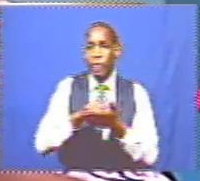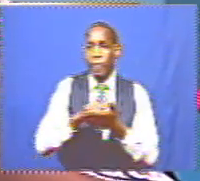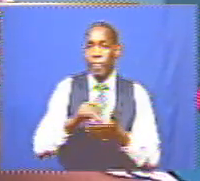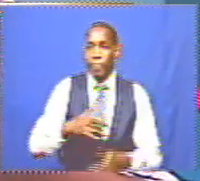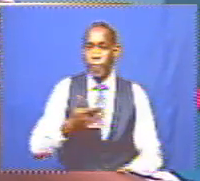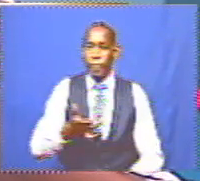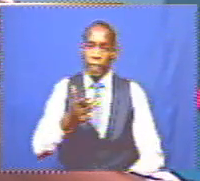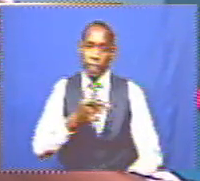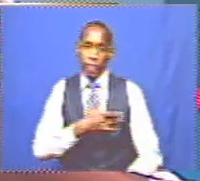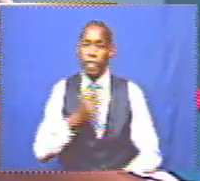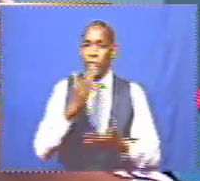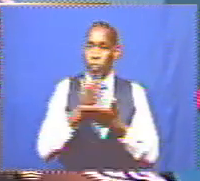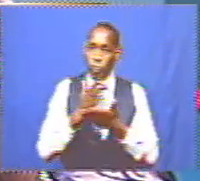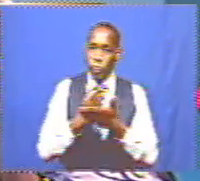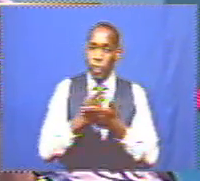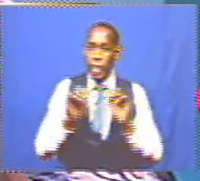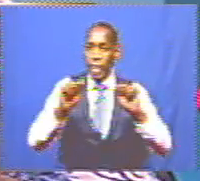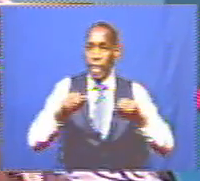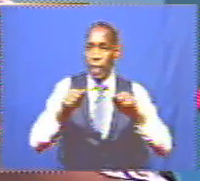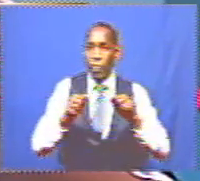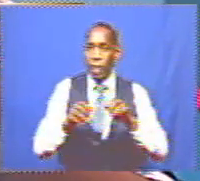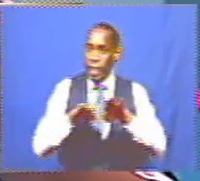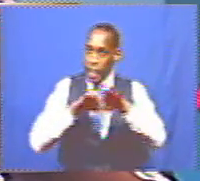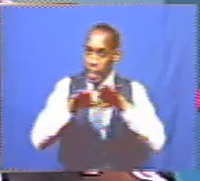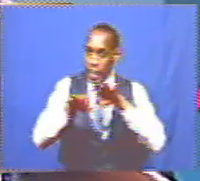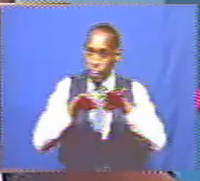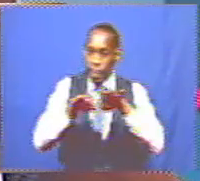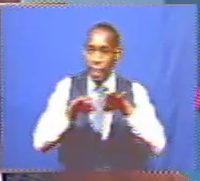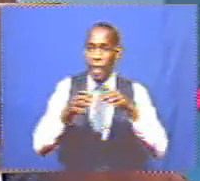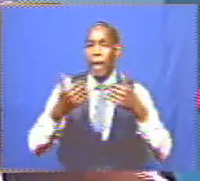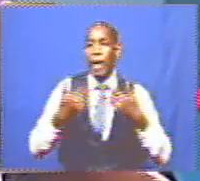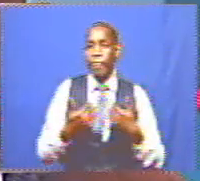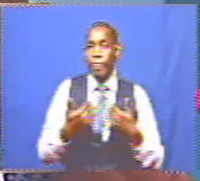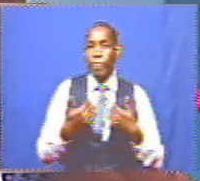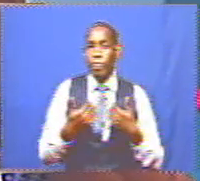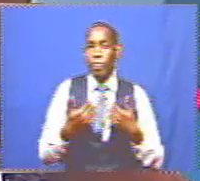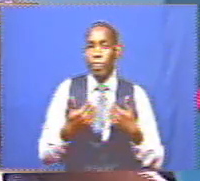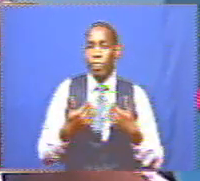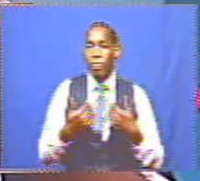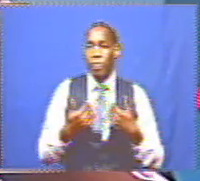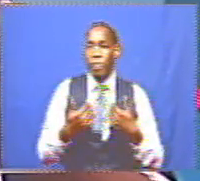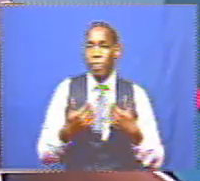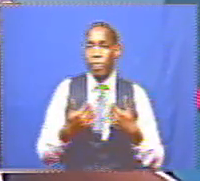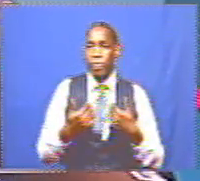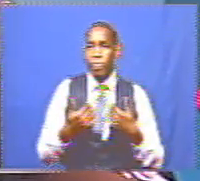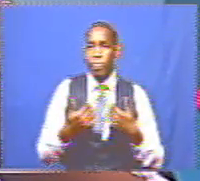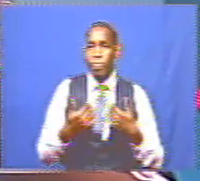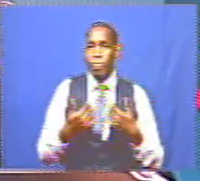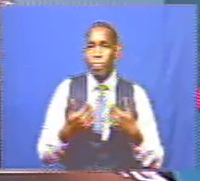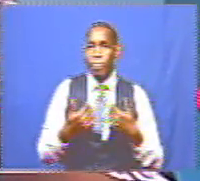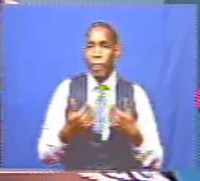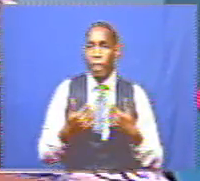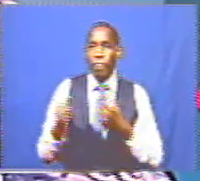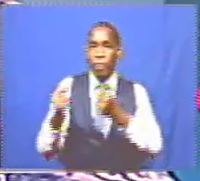about. Be able to articulate those. Be able to have your principles and your stand, and an unshakable